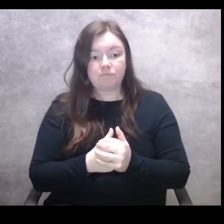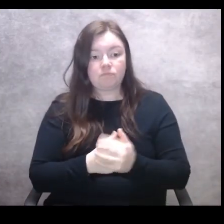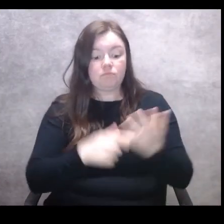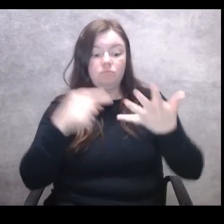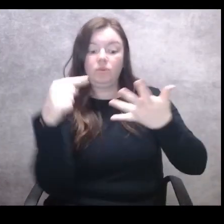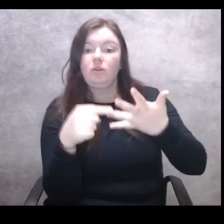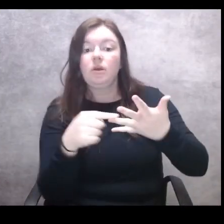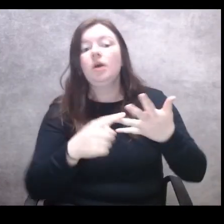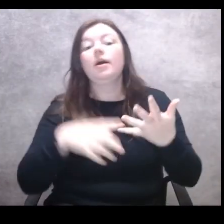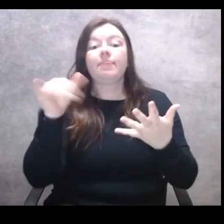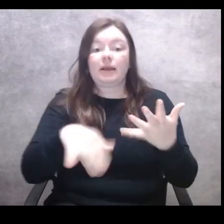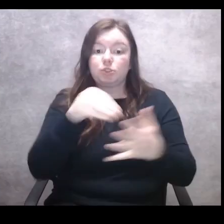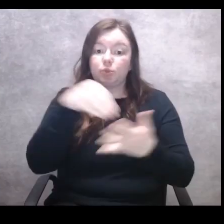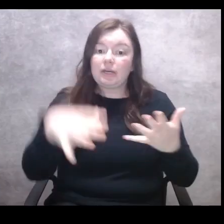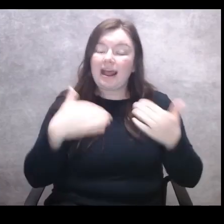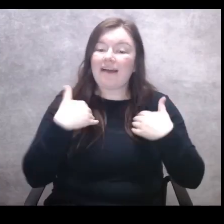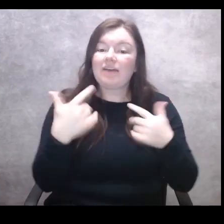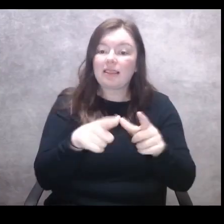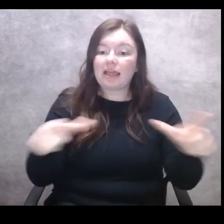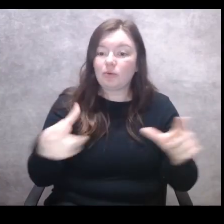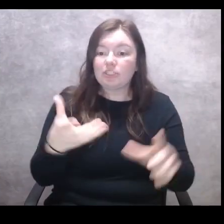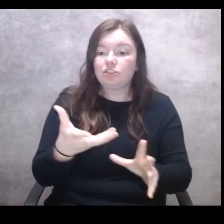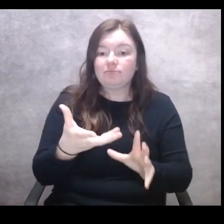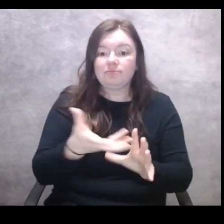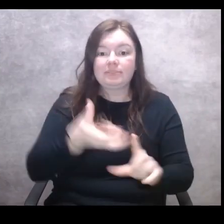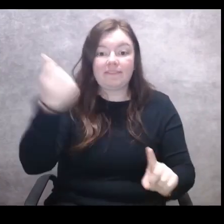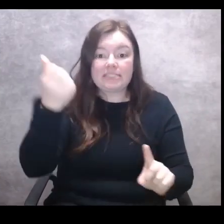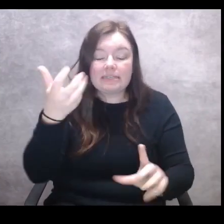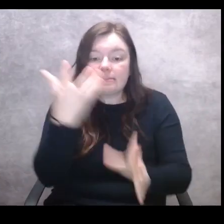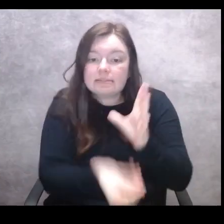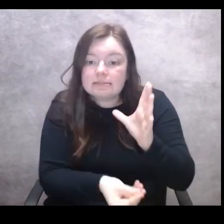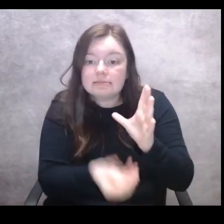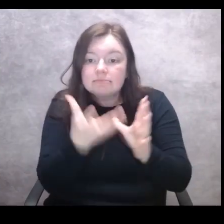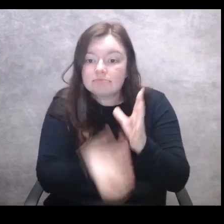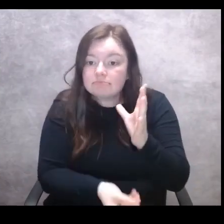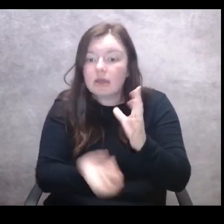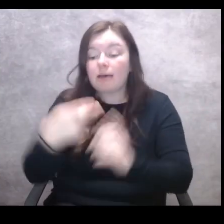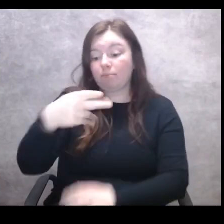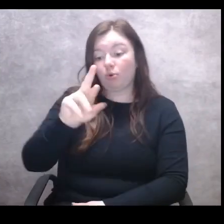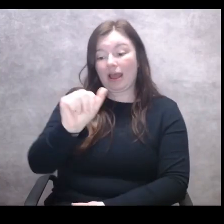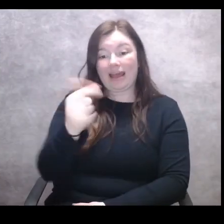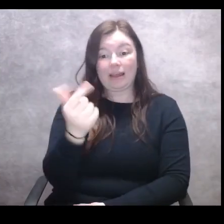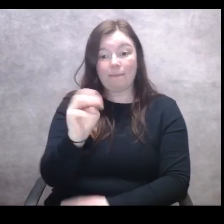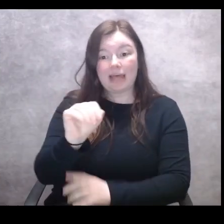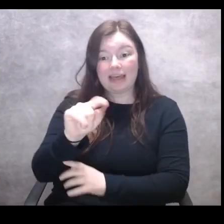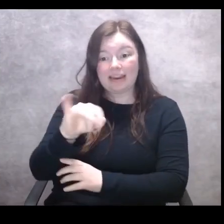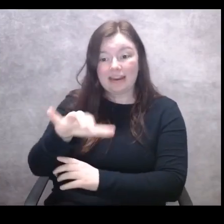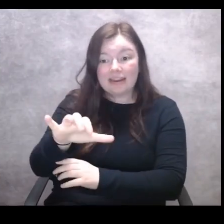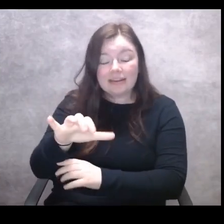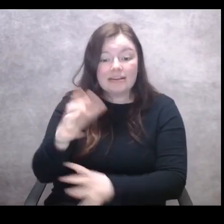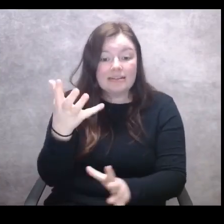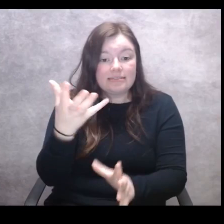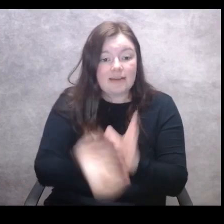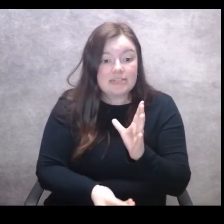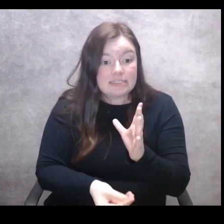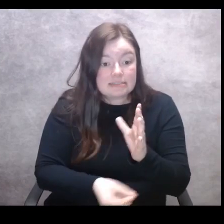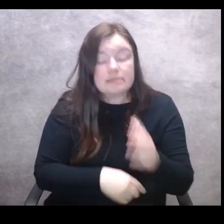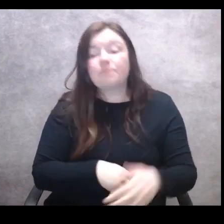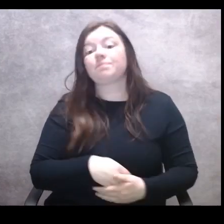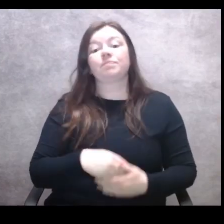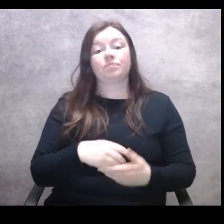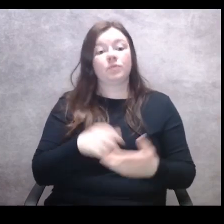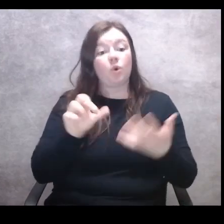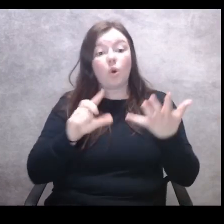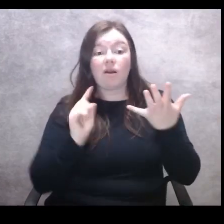Does the student have language deficits? Does the student have pragmatic deficits? Does the student